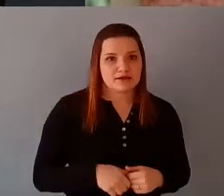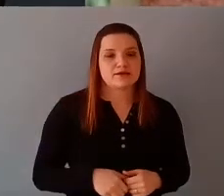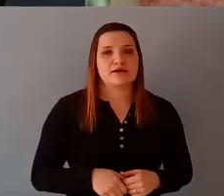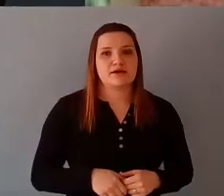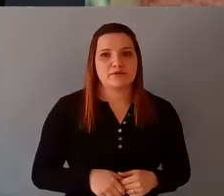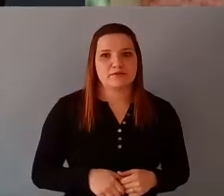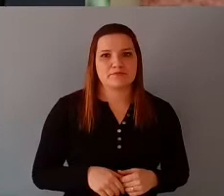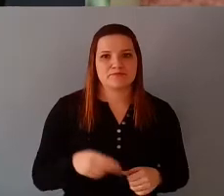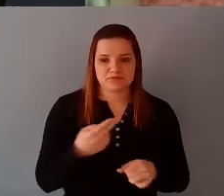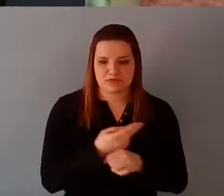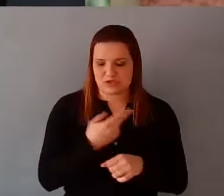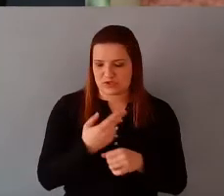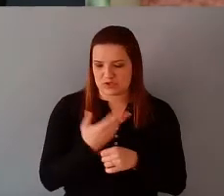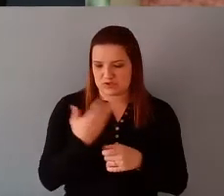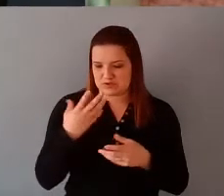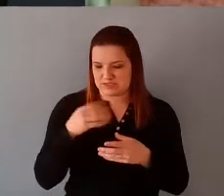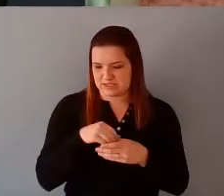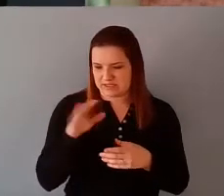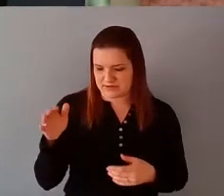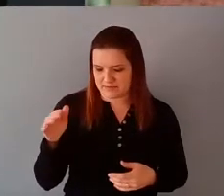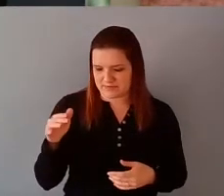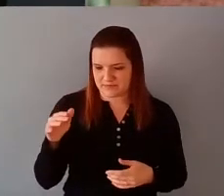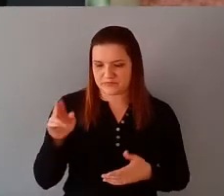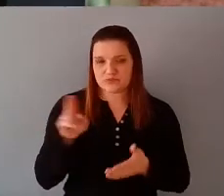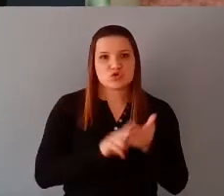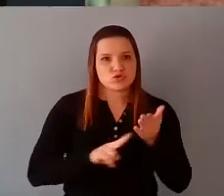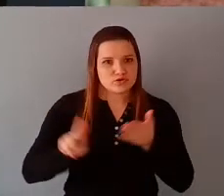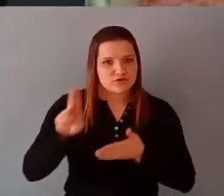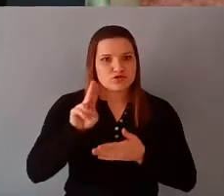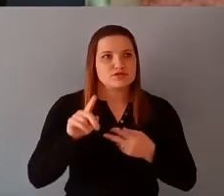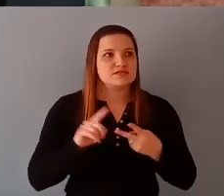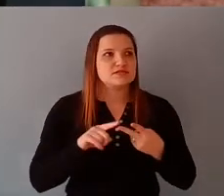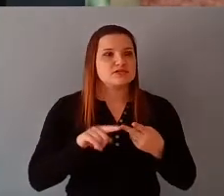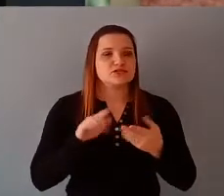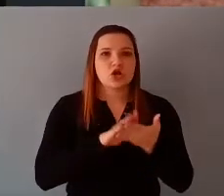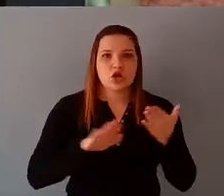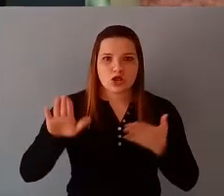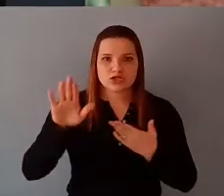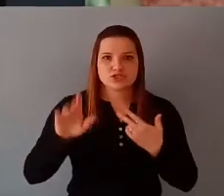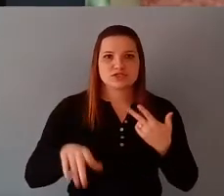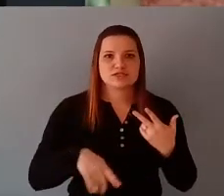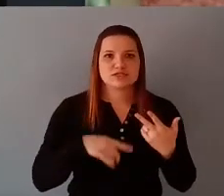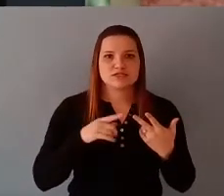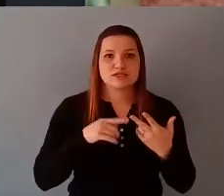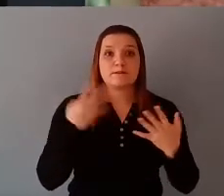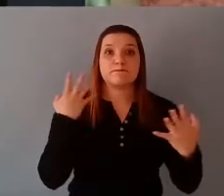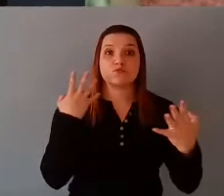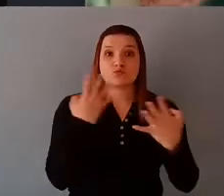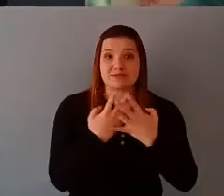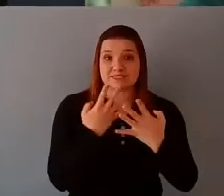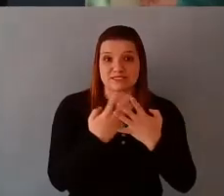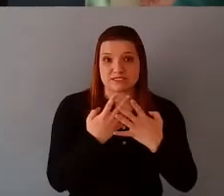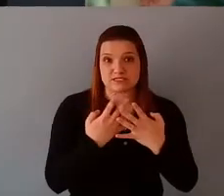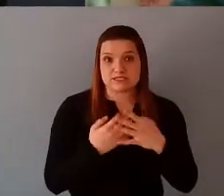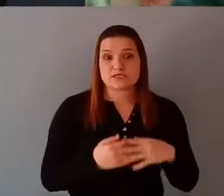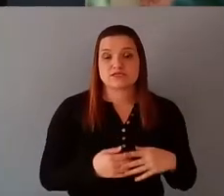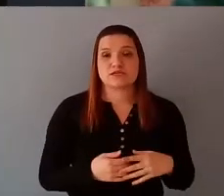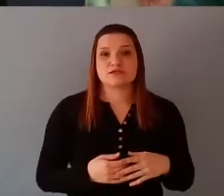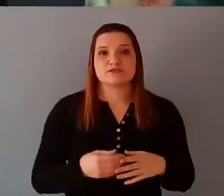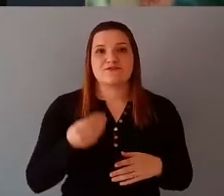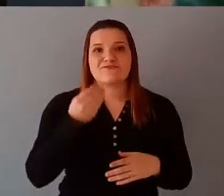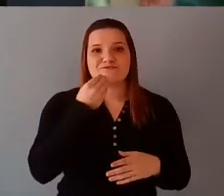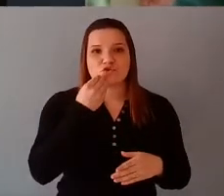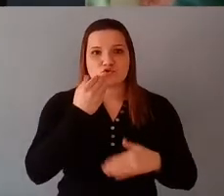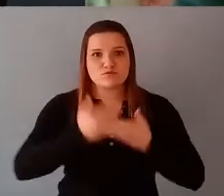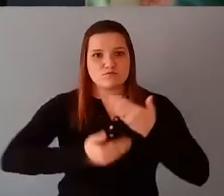used in universities, colleges, prisons, food